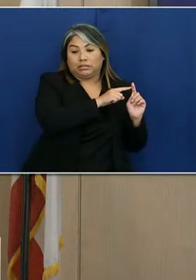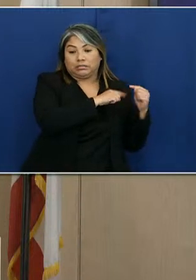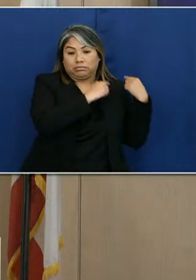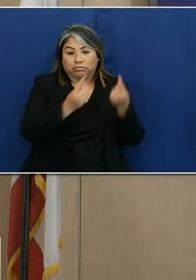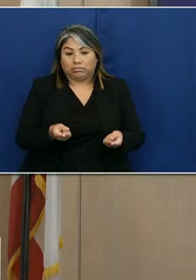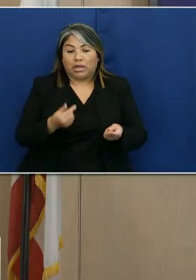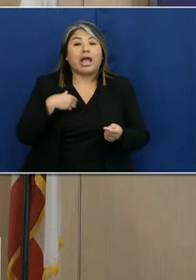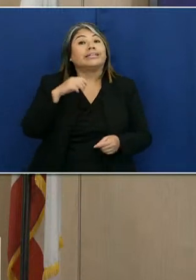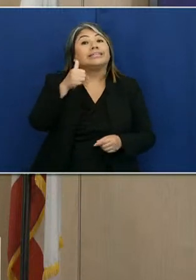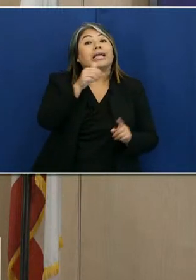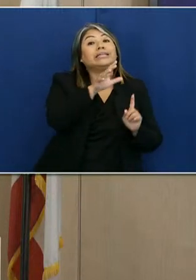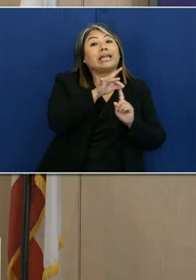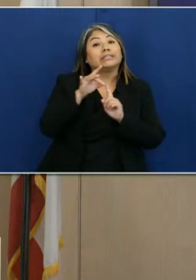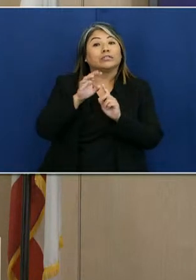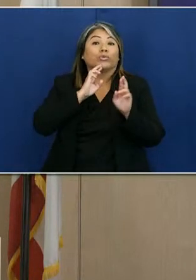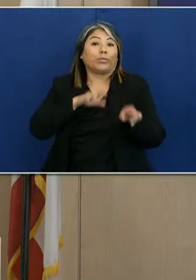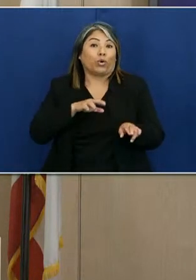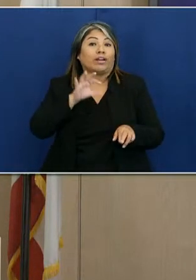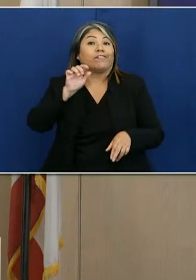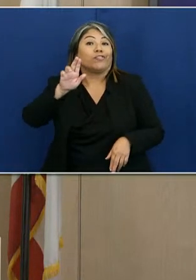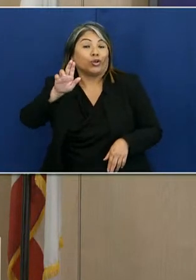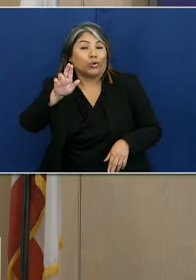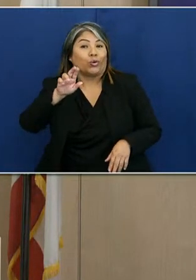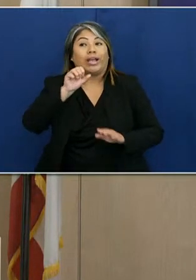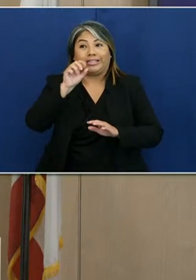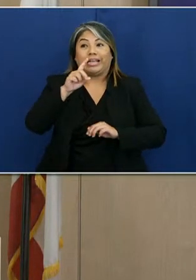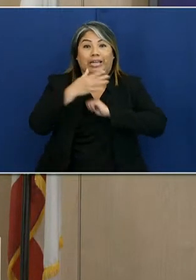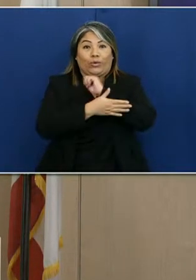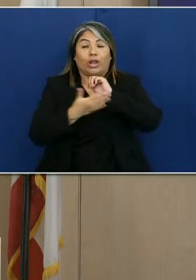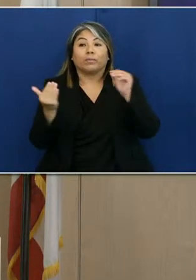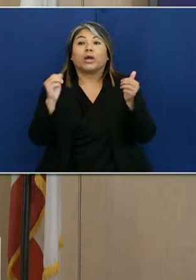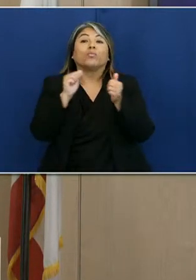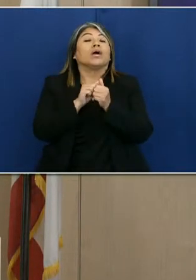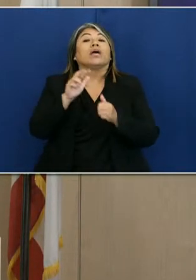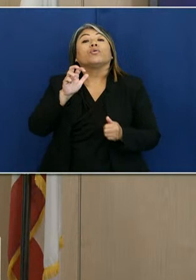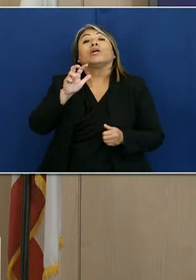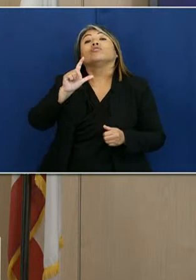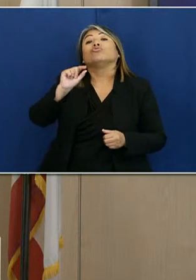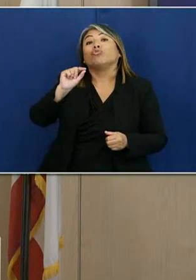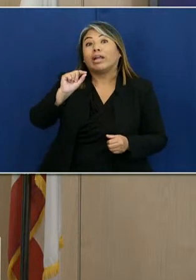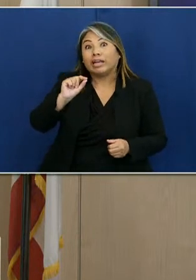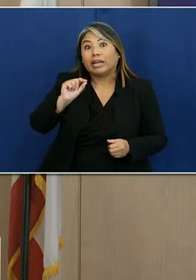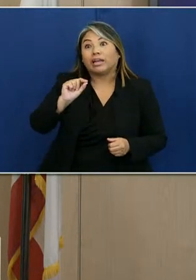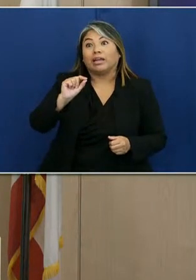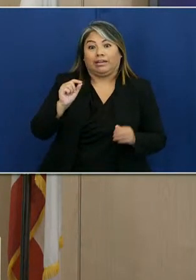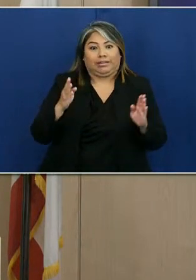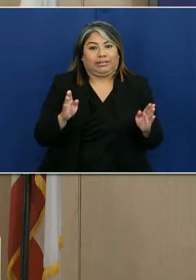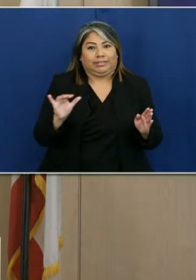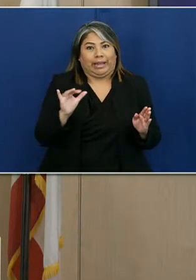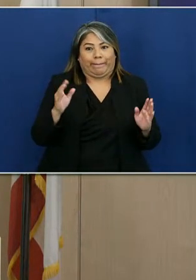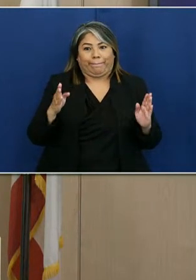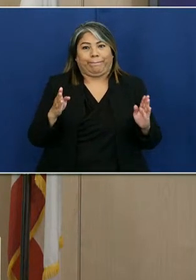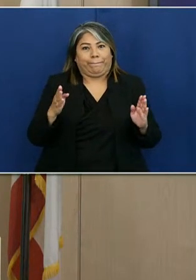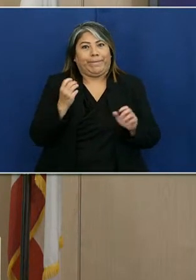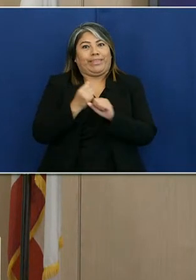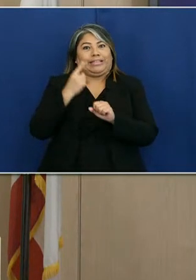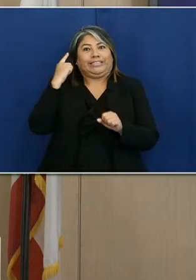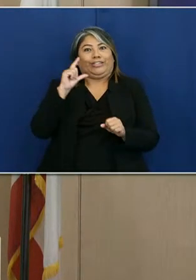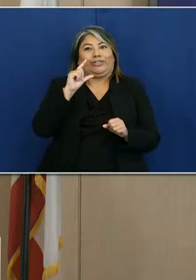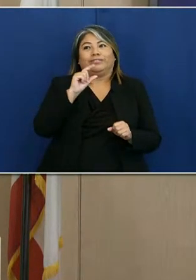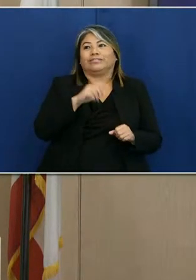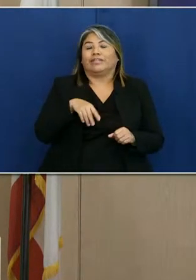10 cases reported in San Diego County, and that compares to 320 at this same point last year. So